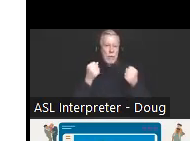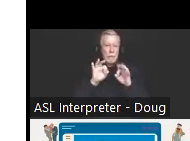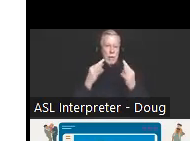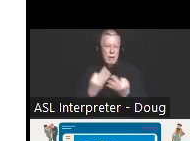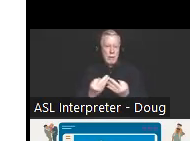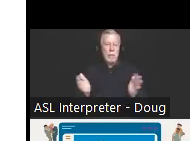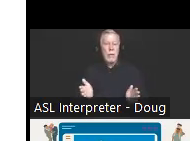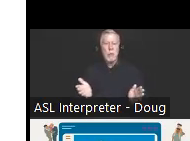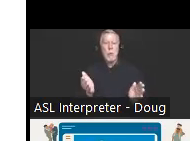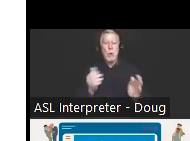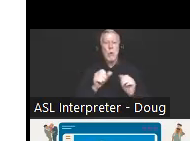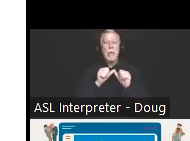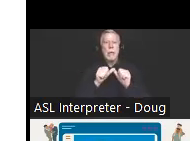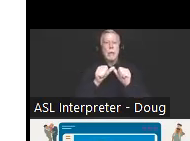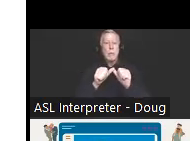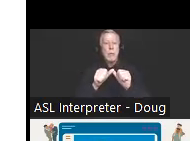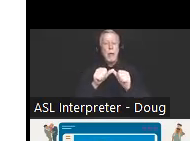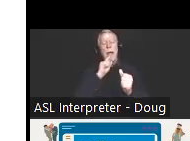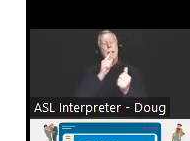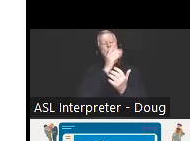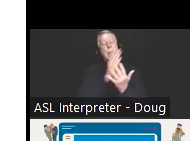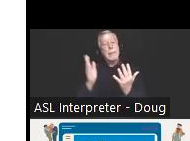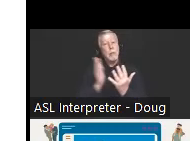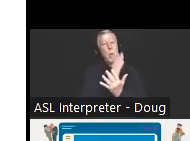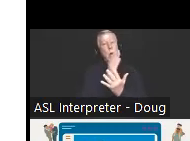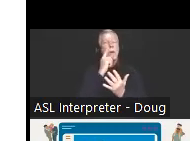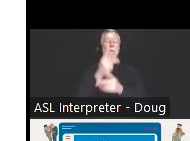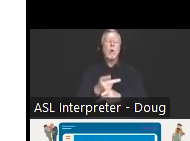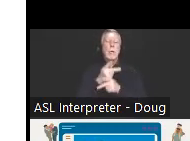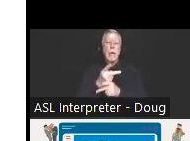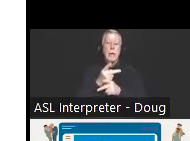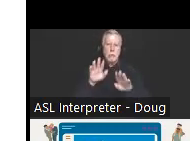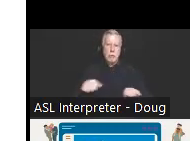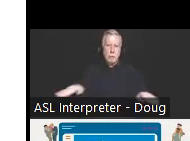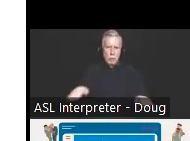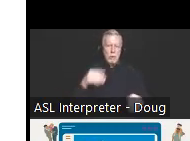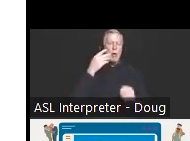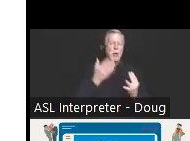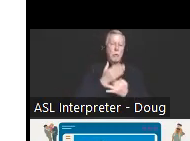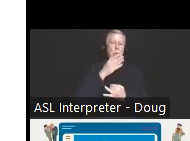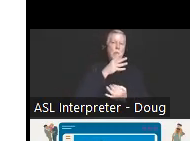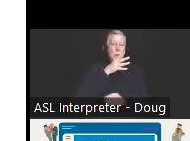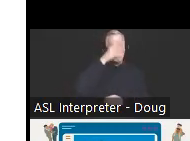a continuum of care for children, youth, mothers, fathers, and caregivers.